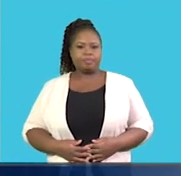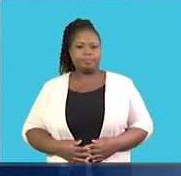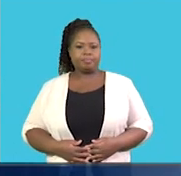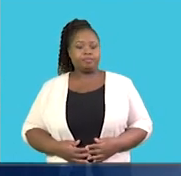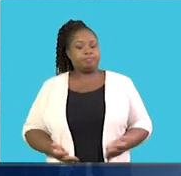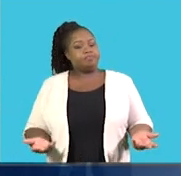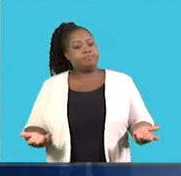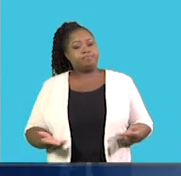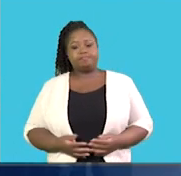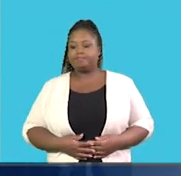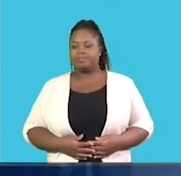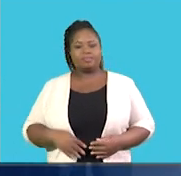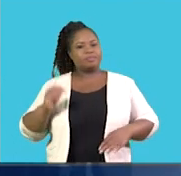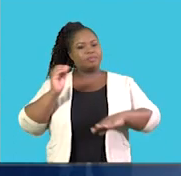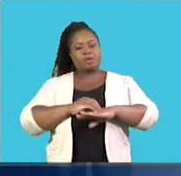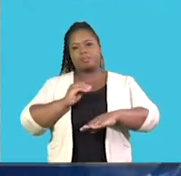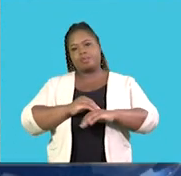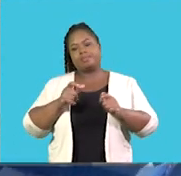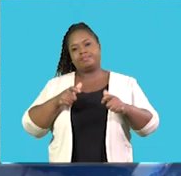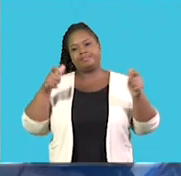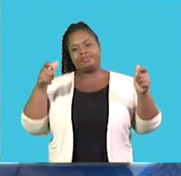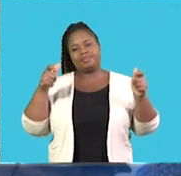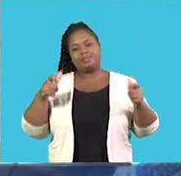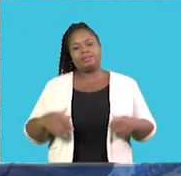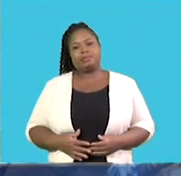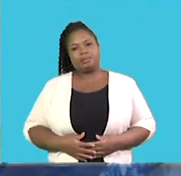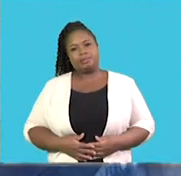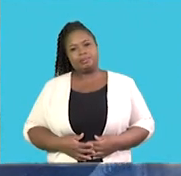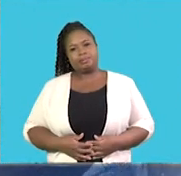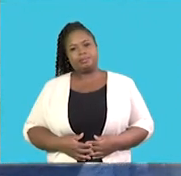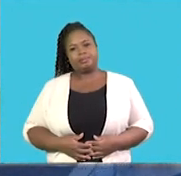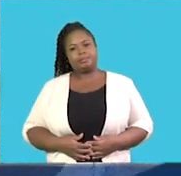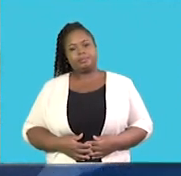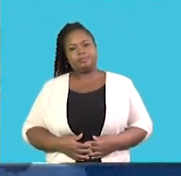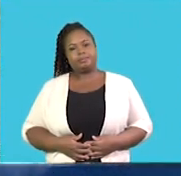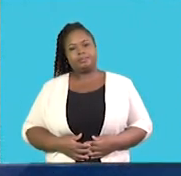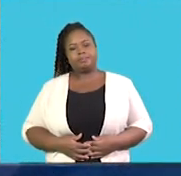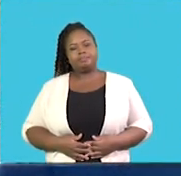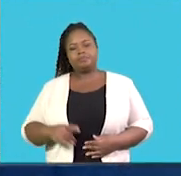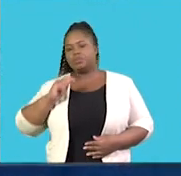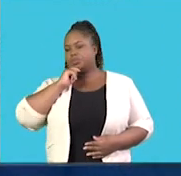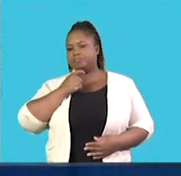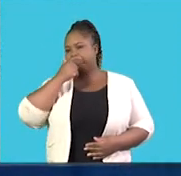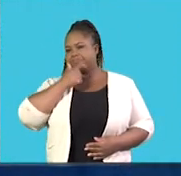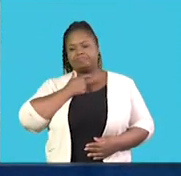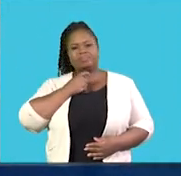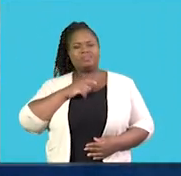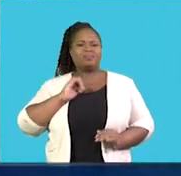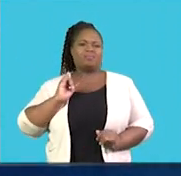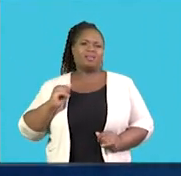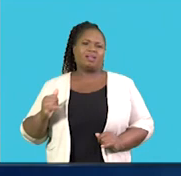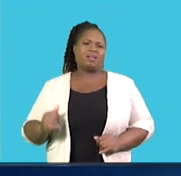ayi yazi inkinga enkulu la esivelele elisho elikhulu kabi ngoba